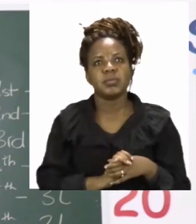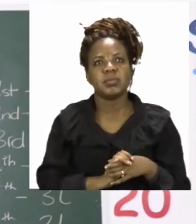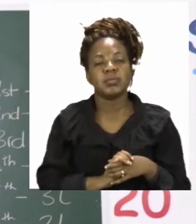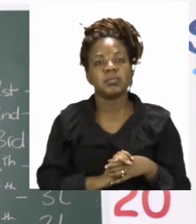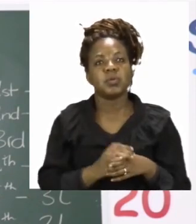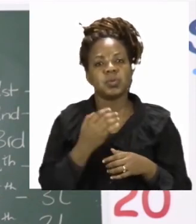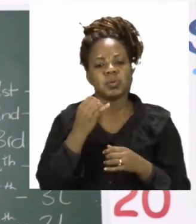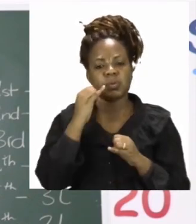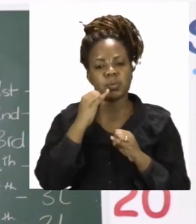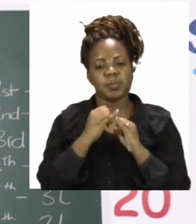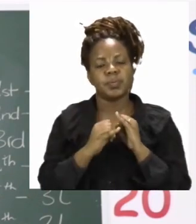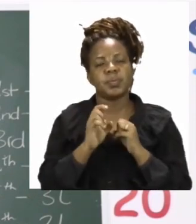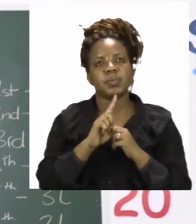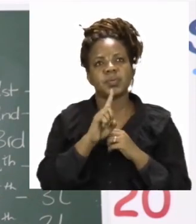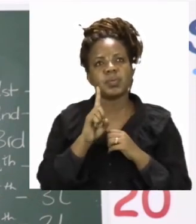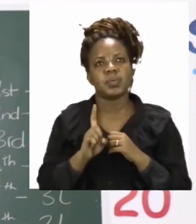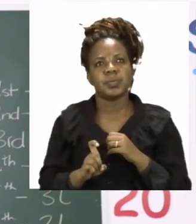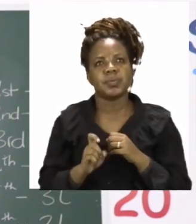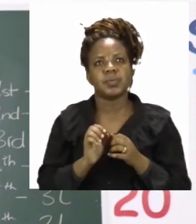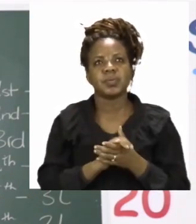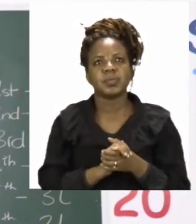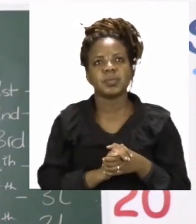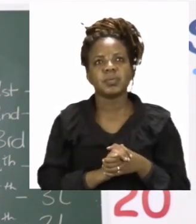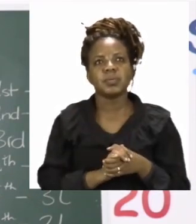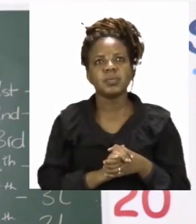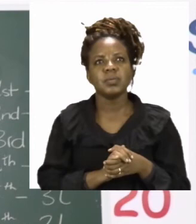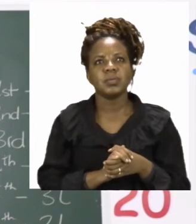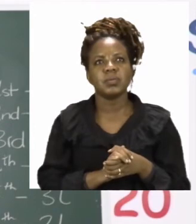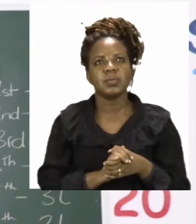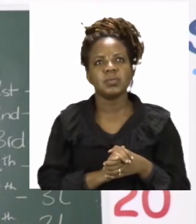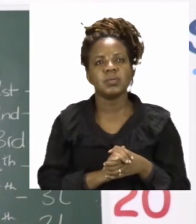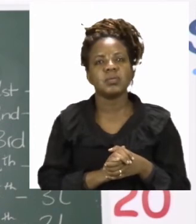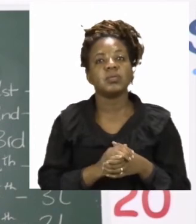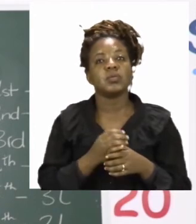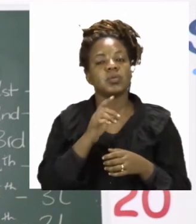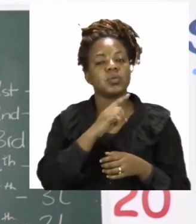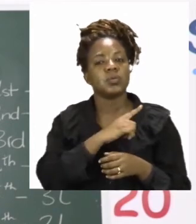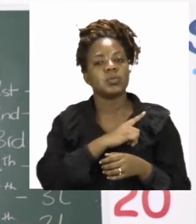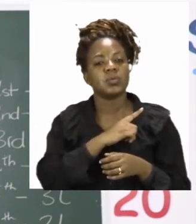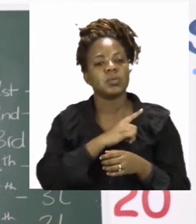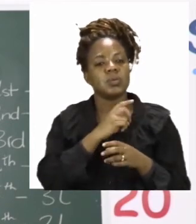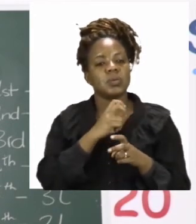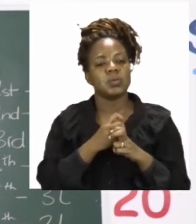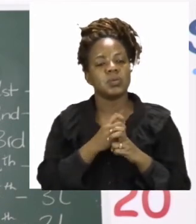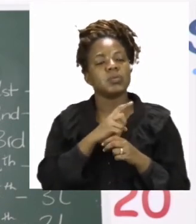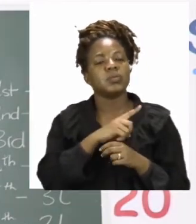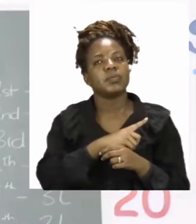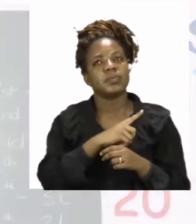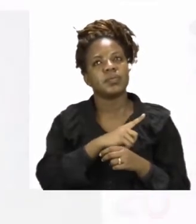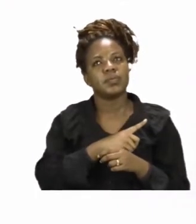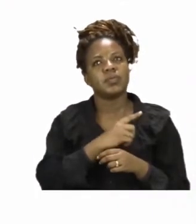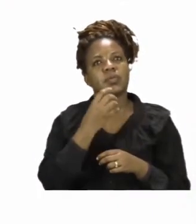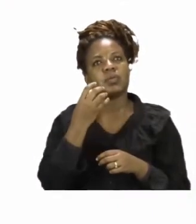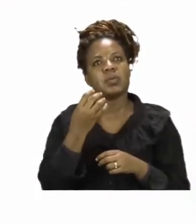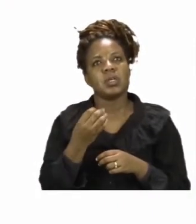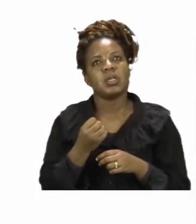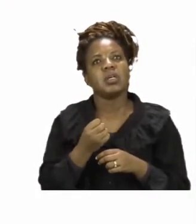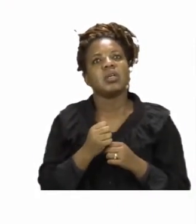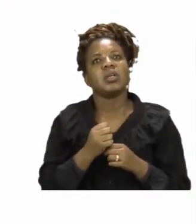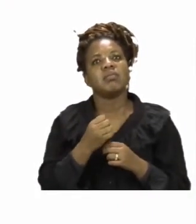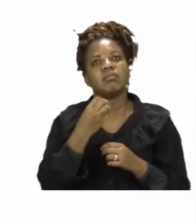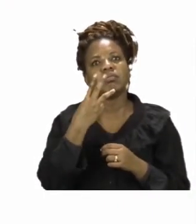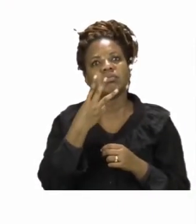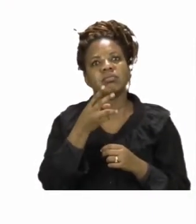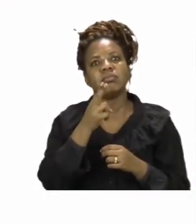number 5, is a little bit tricky because it's got 3 answers. We are going to do the first one together.